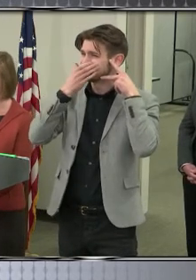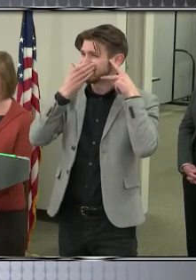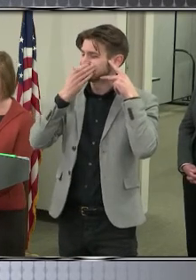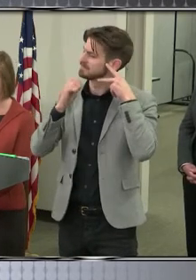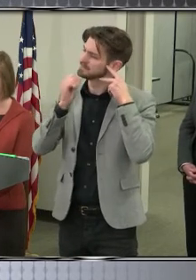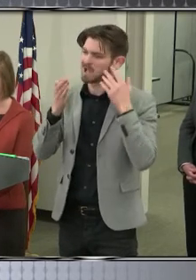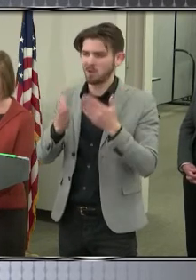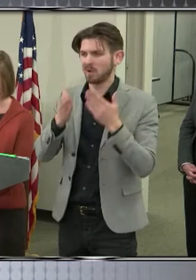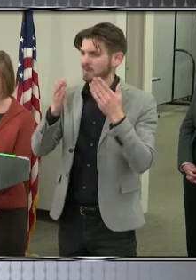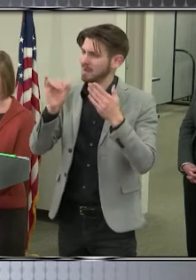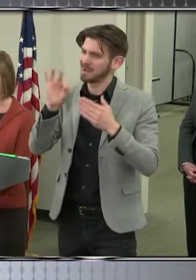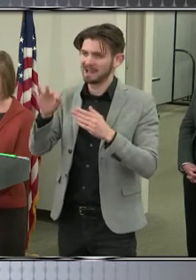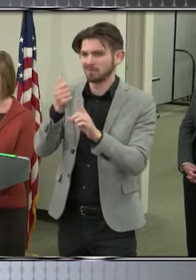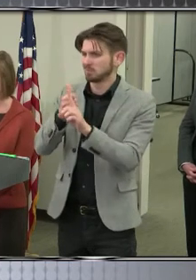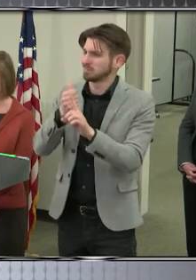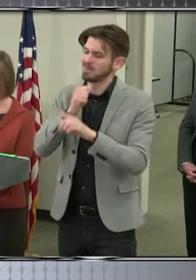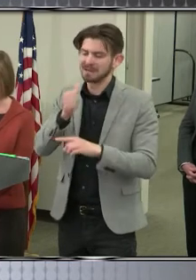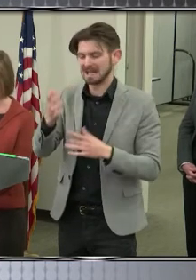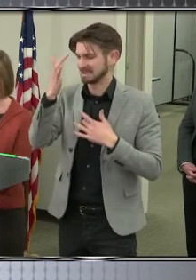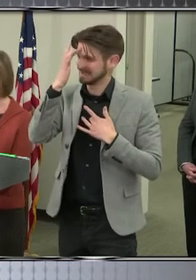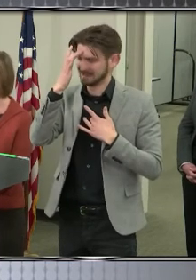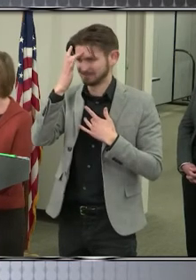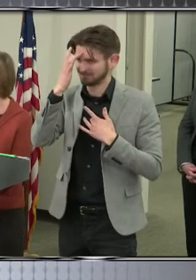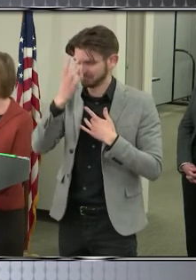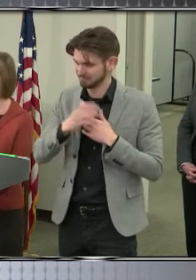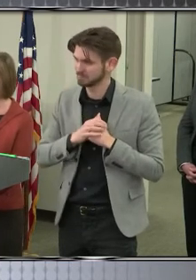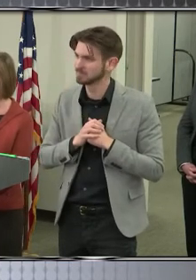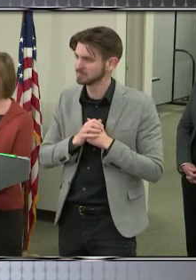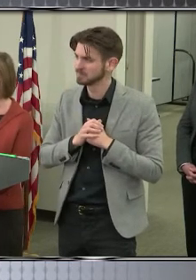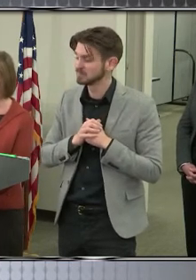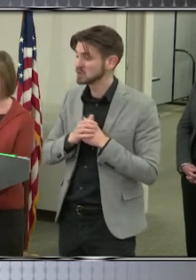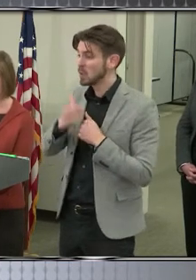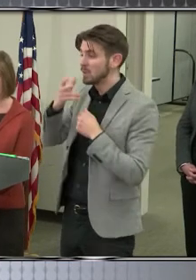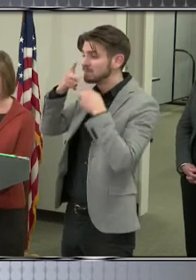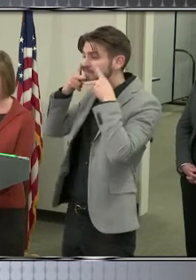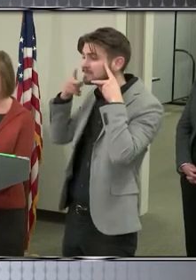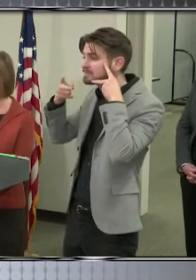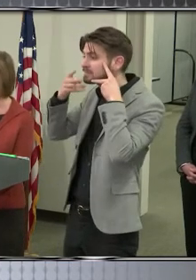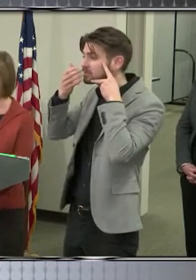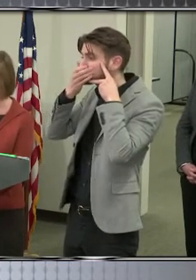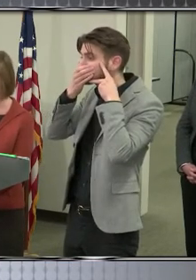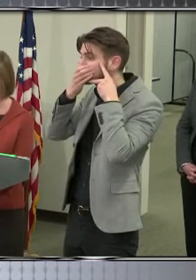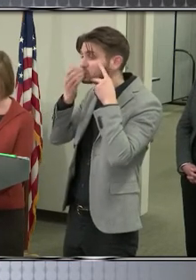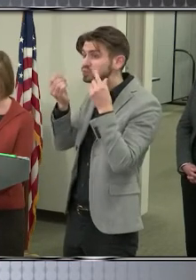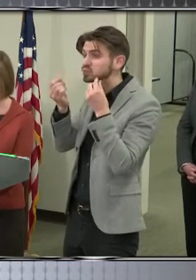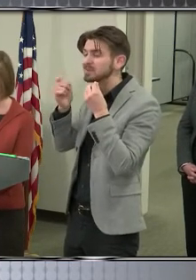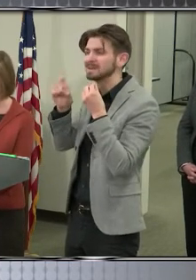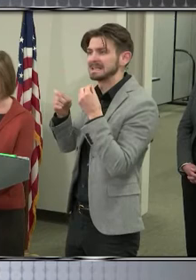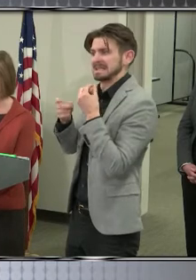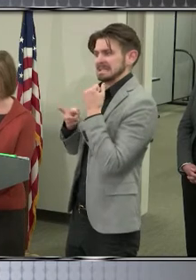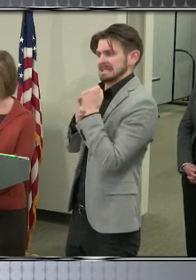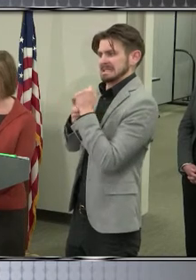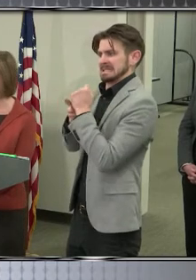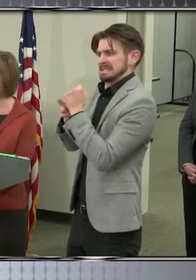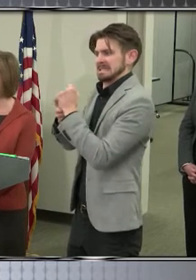sick. It's important that we save those masks for our healthcare providers who are in close